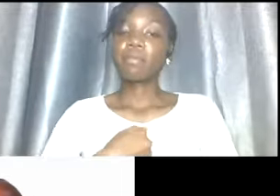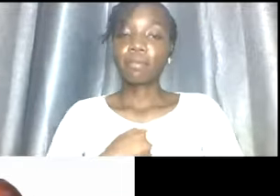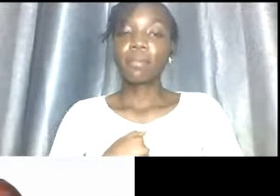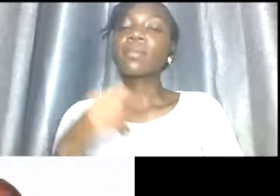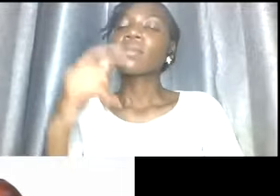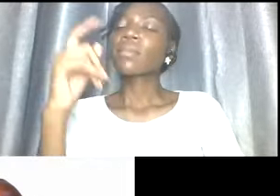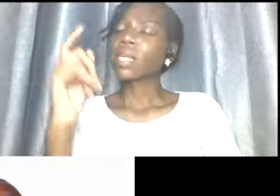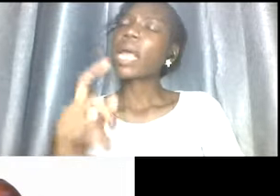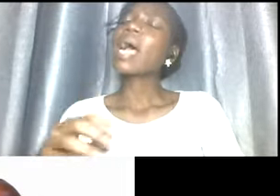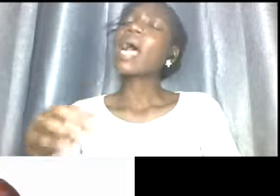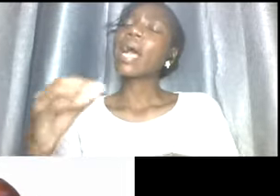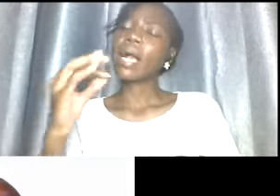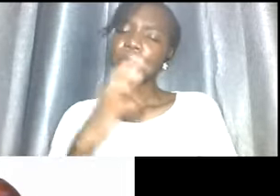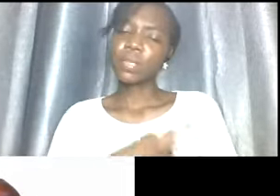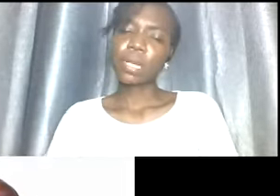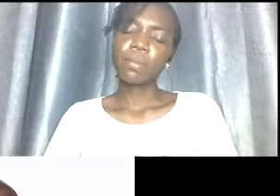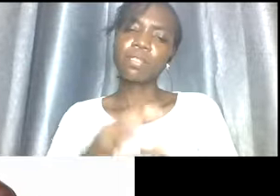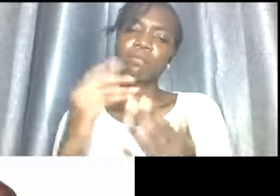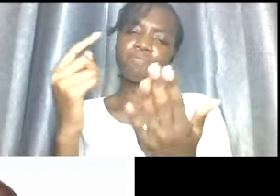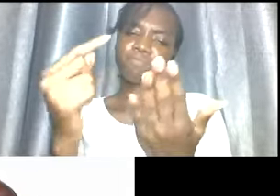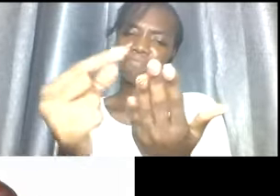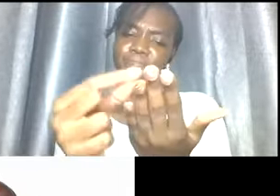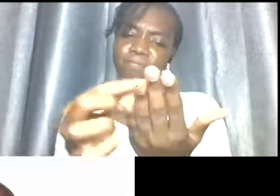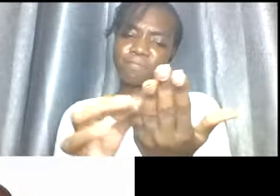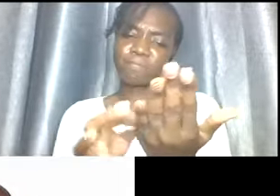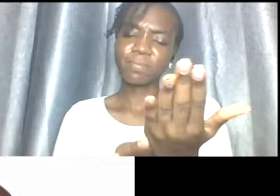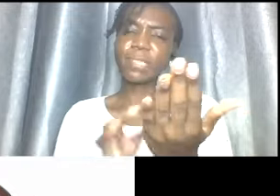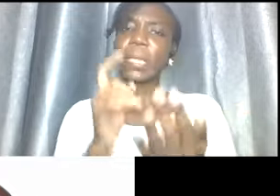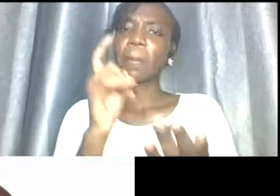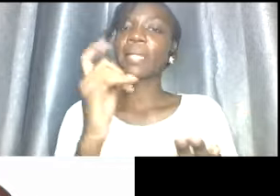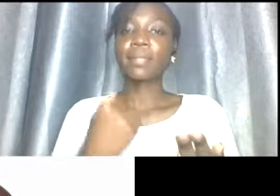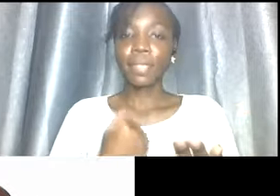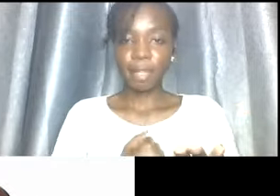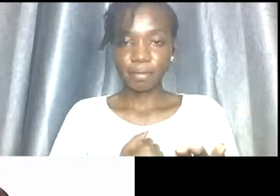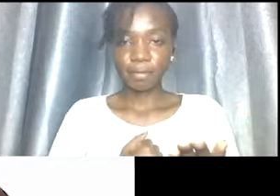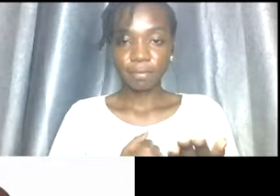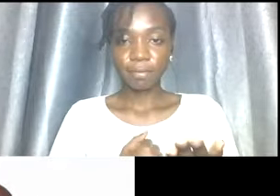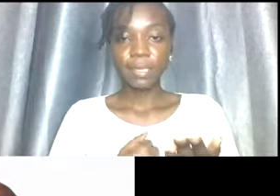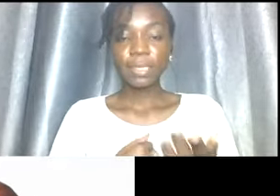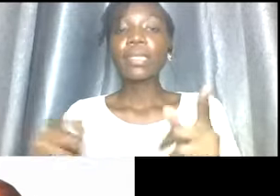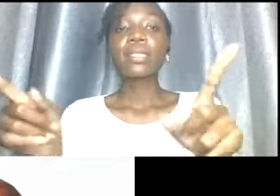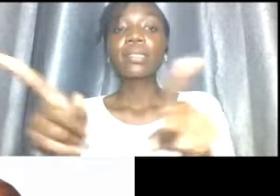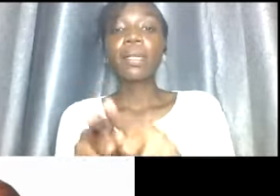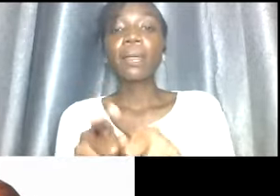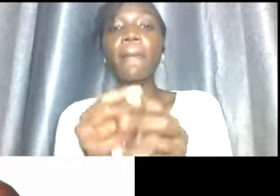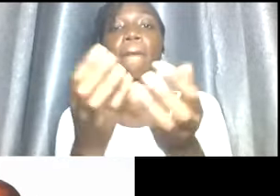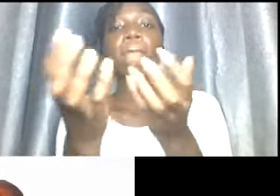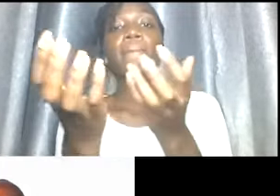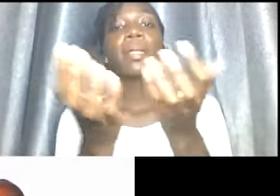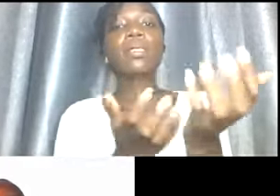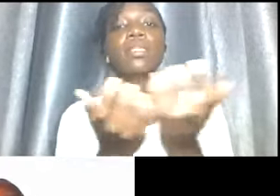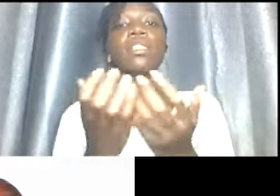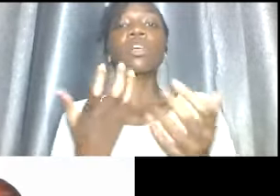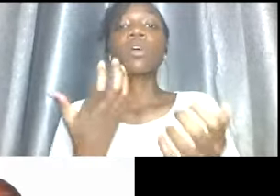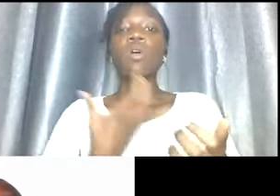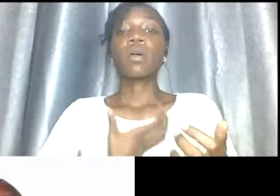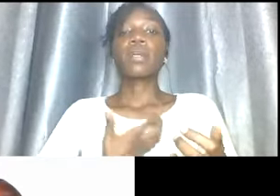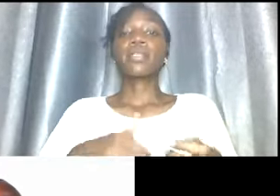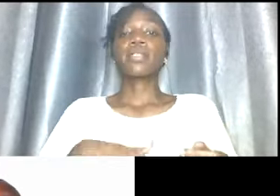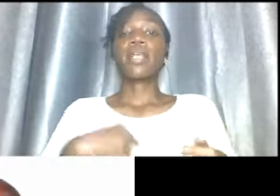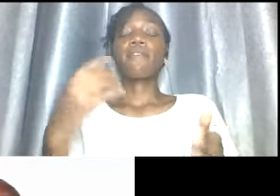Accountability is another discipline we must have. As a business owner, a self-employed